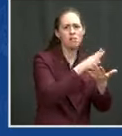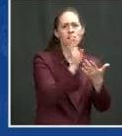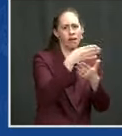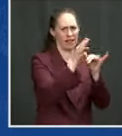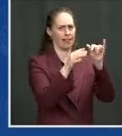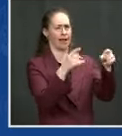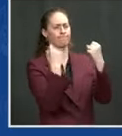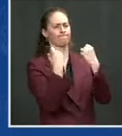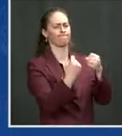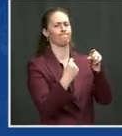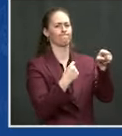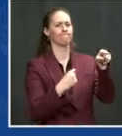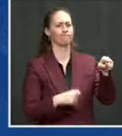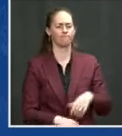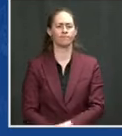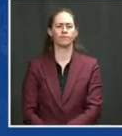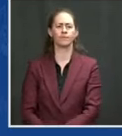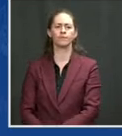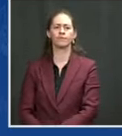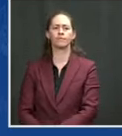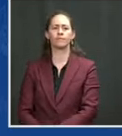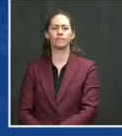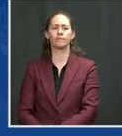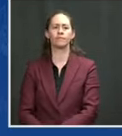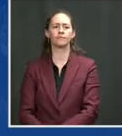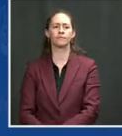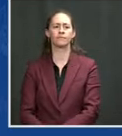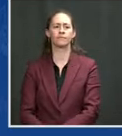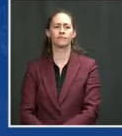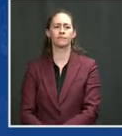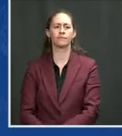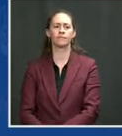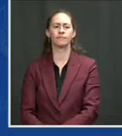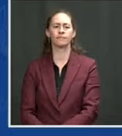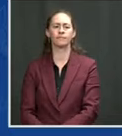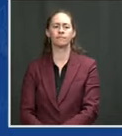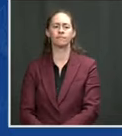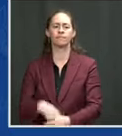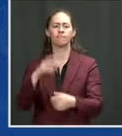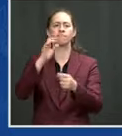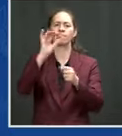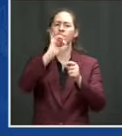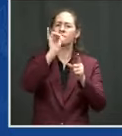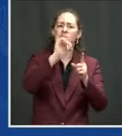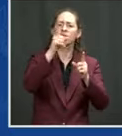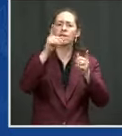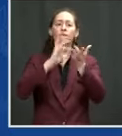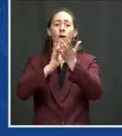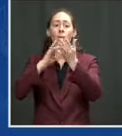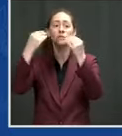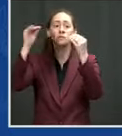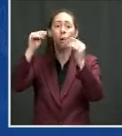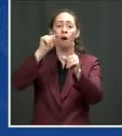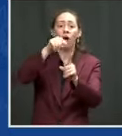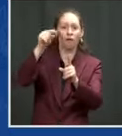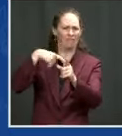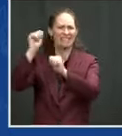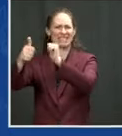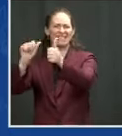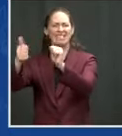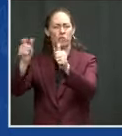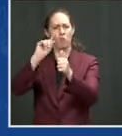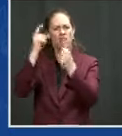areas. And if we look, in the last two weeks, over 46% of those pharmacy doses have been administered to